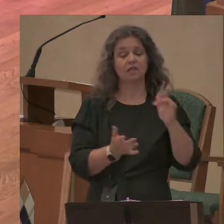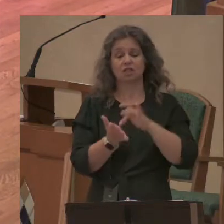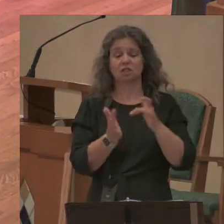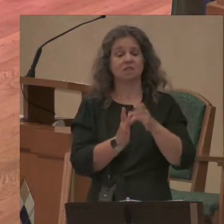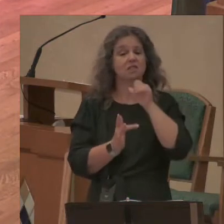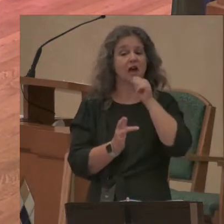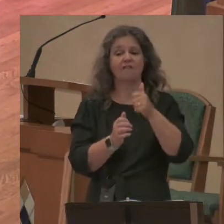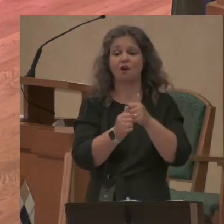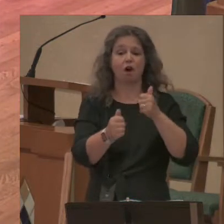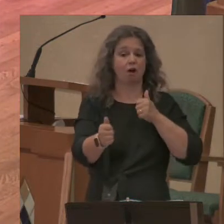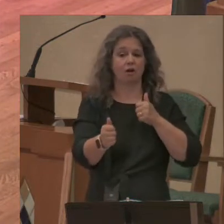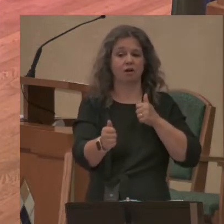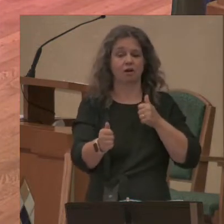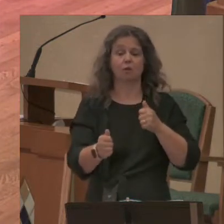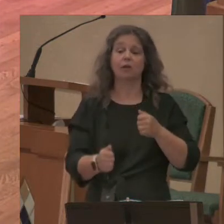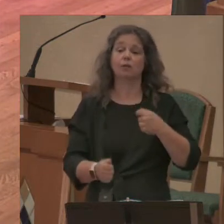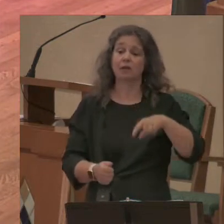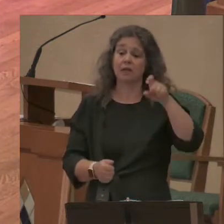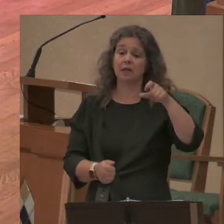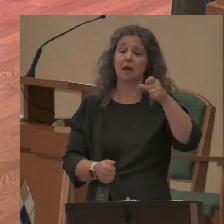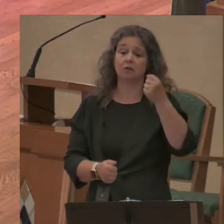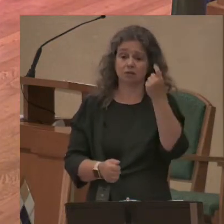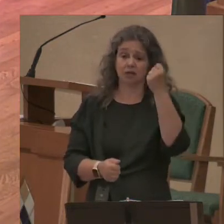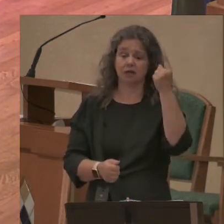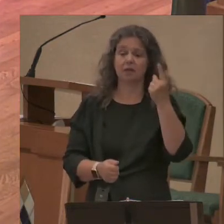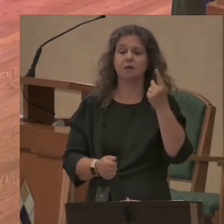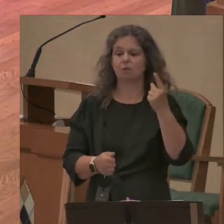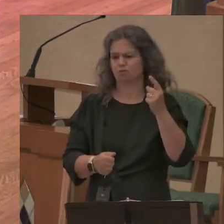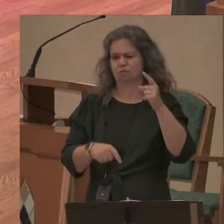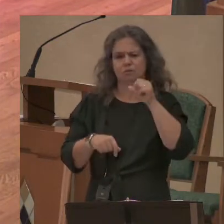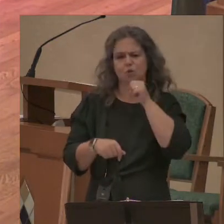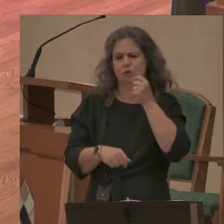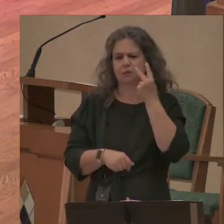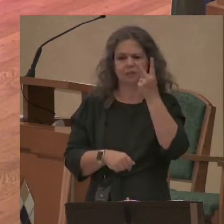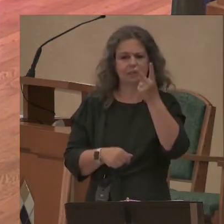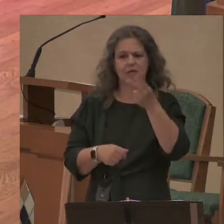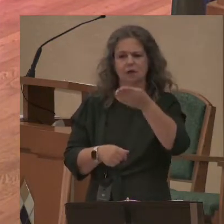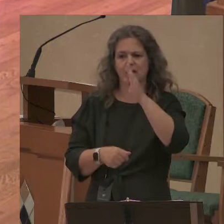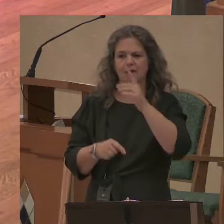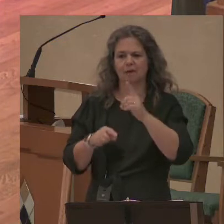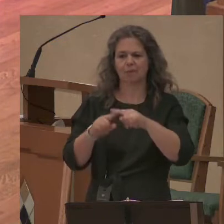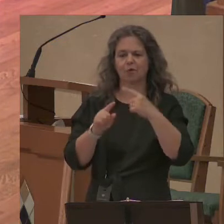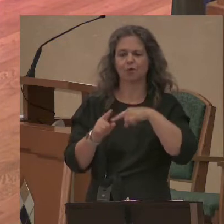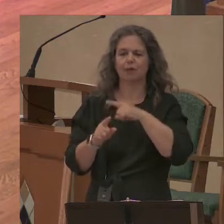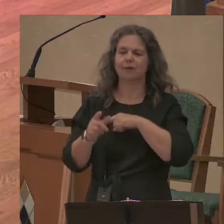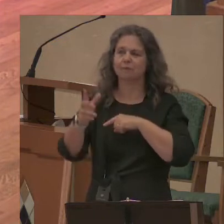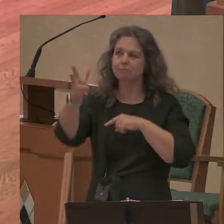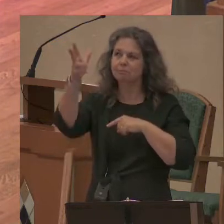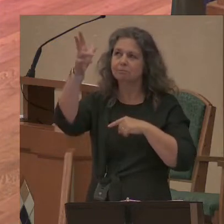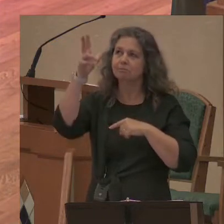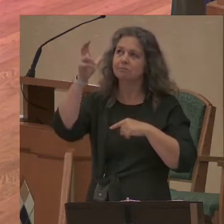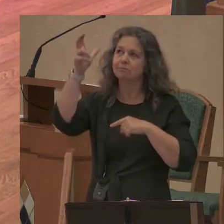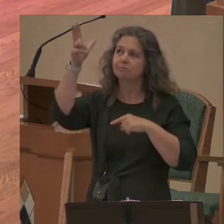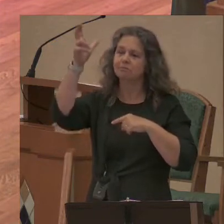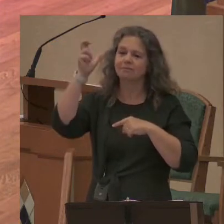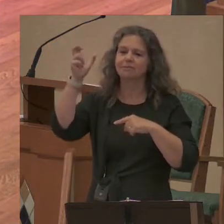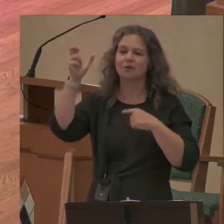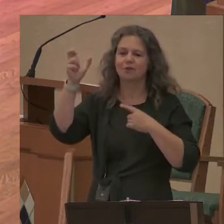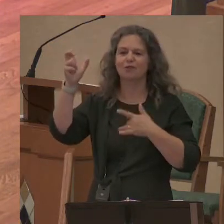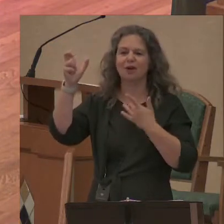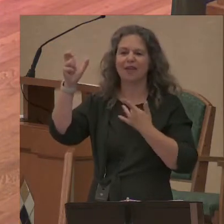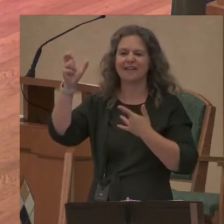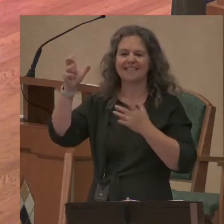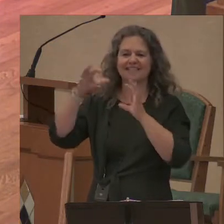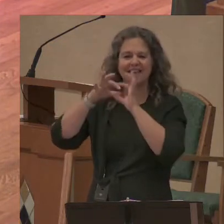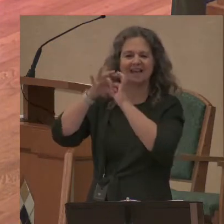God is always with us. Sometimes we don't see God, right? But we hear his voice whenever we come to worship. We hear scripture and we